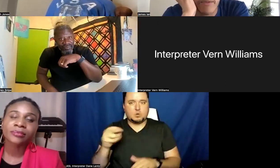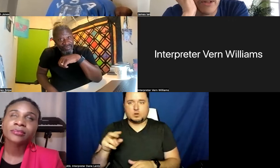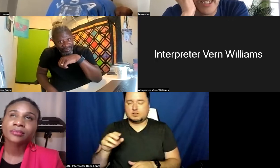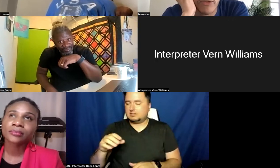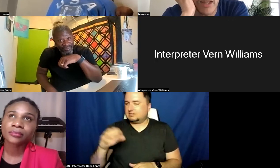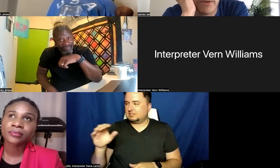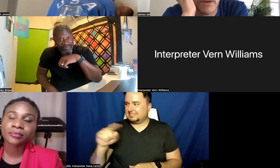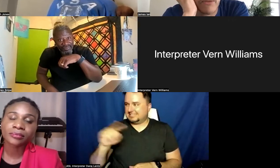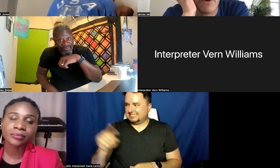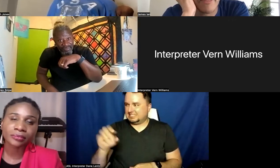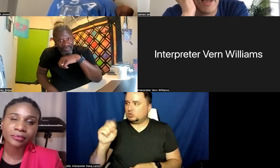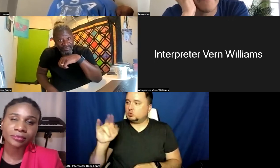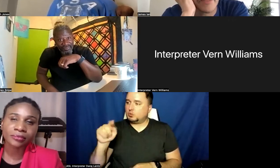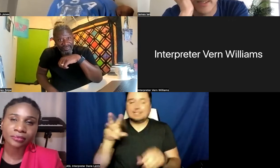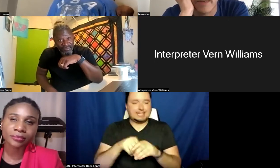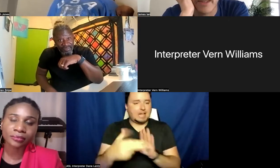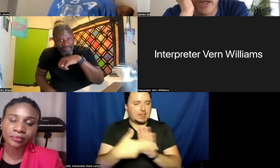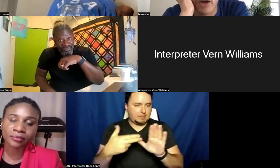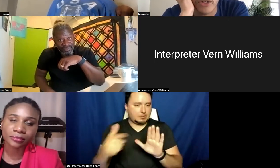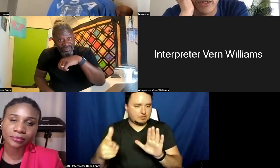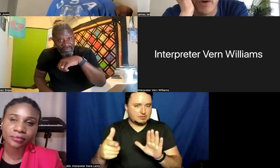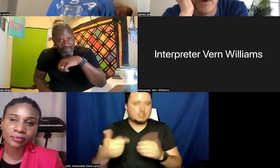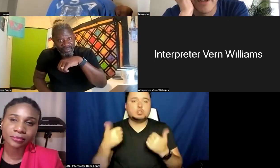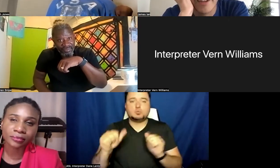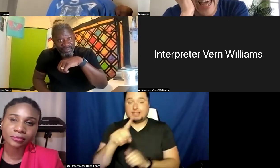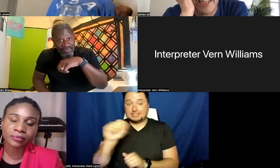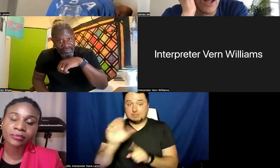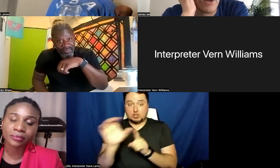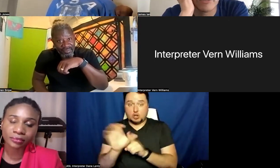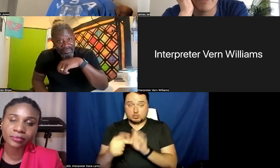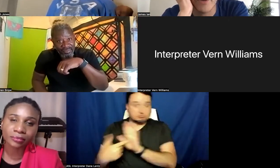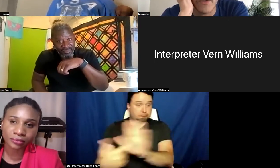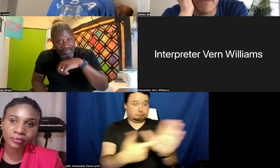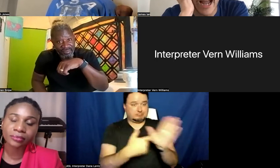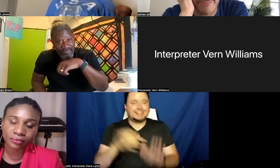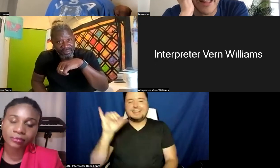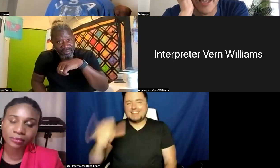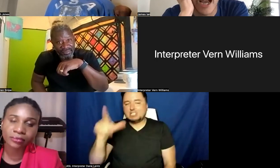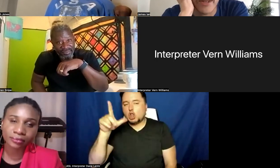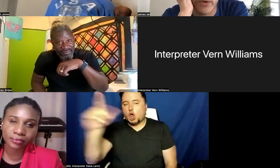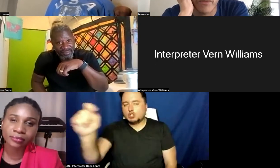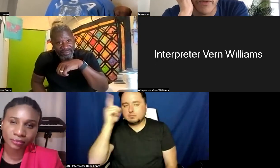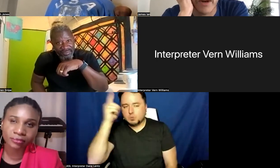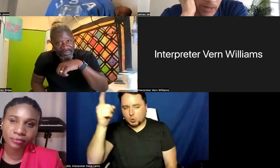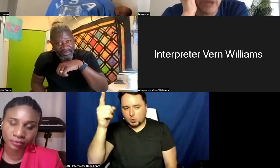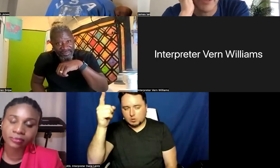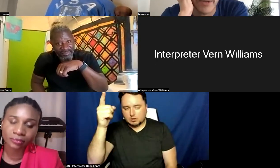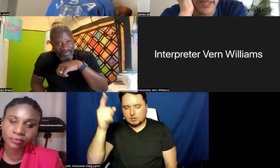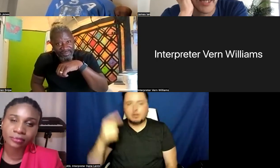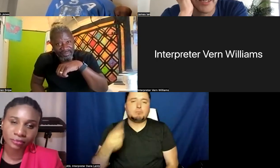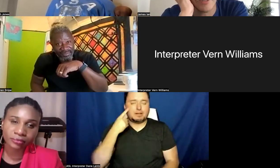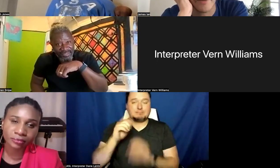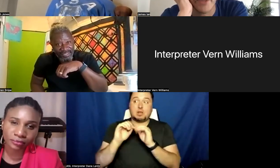a label and just really put forth disability culture. So that is a long-term goal, but I think that's how we do it when we're in